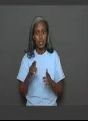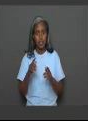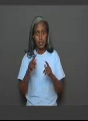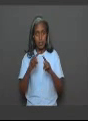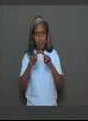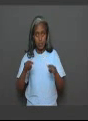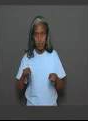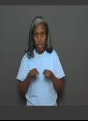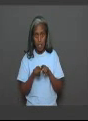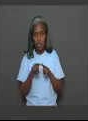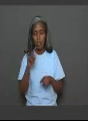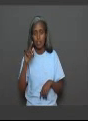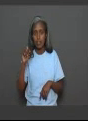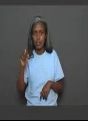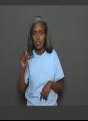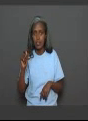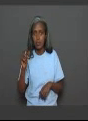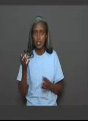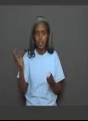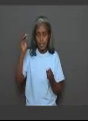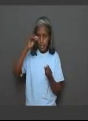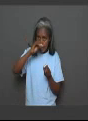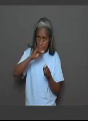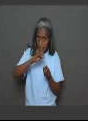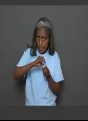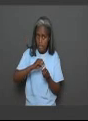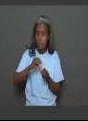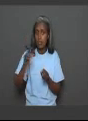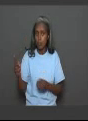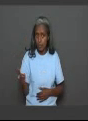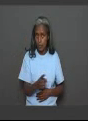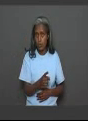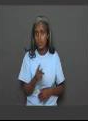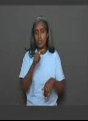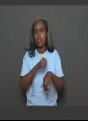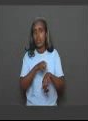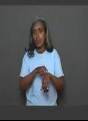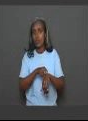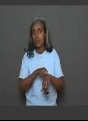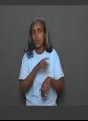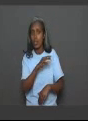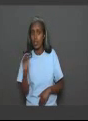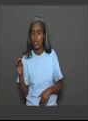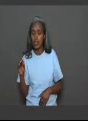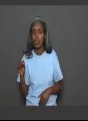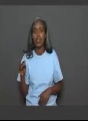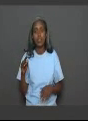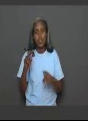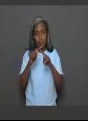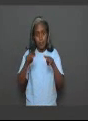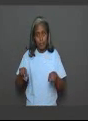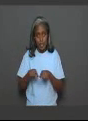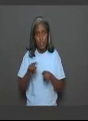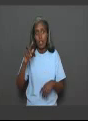Let delta T be the increase in time and